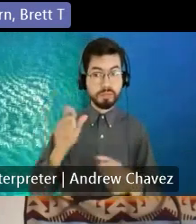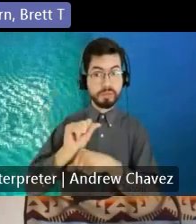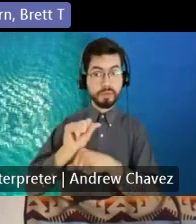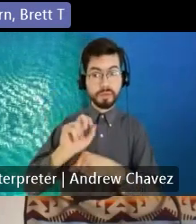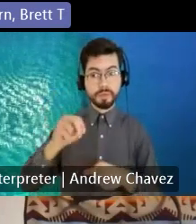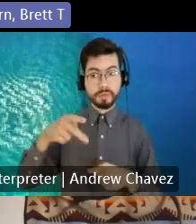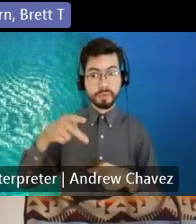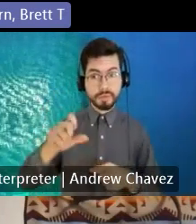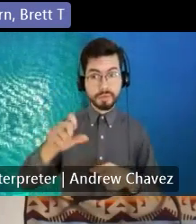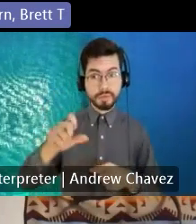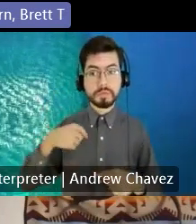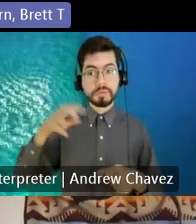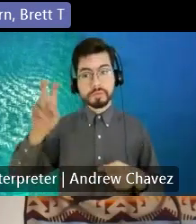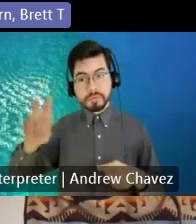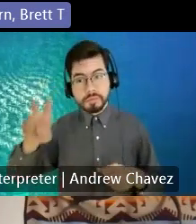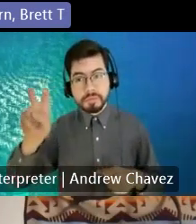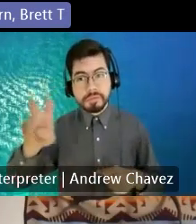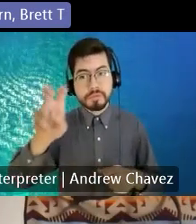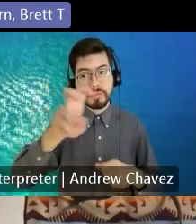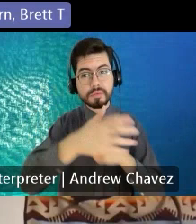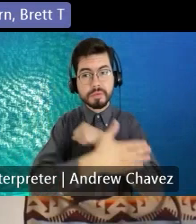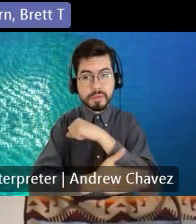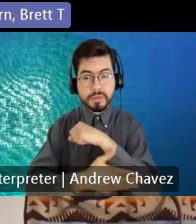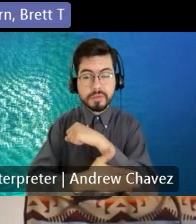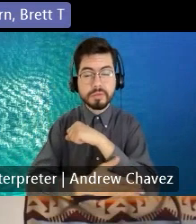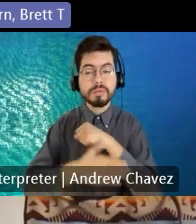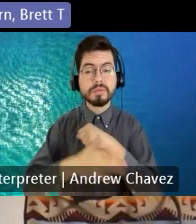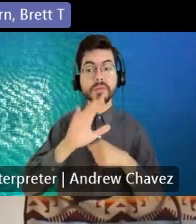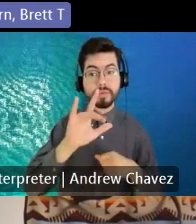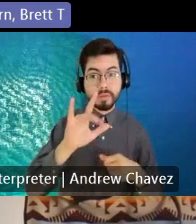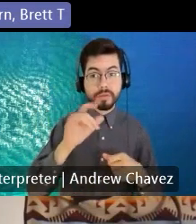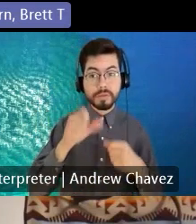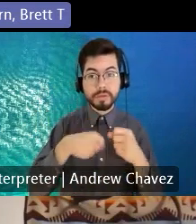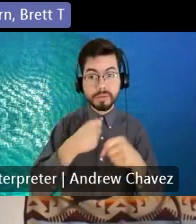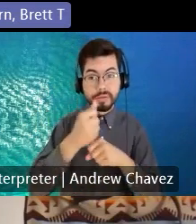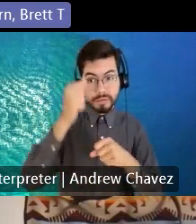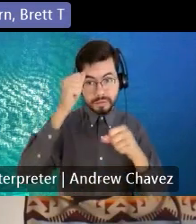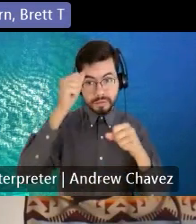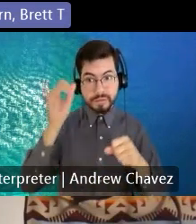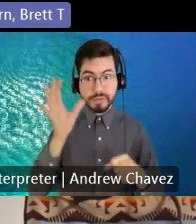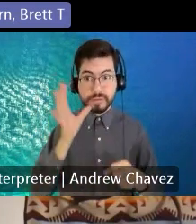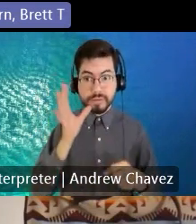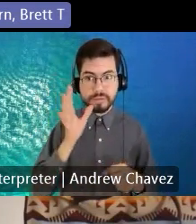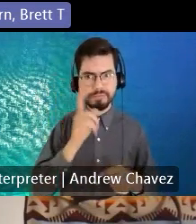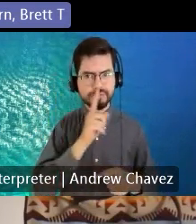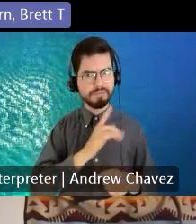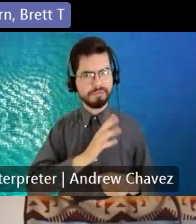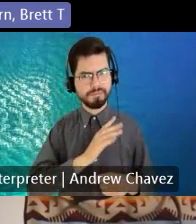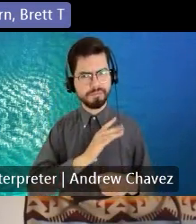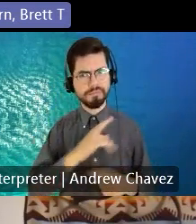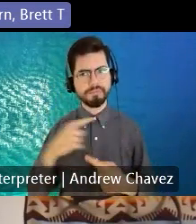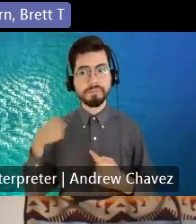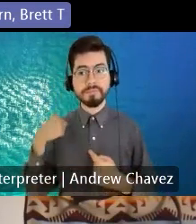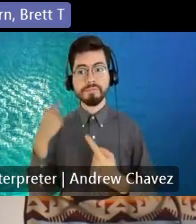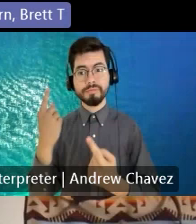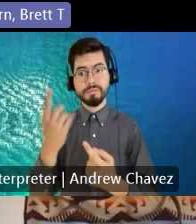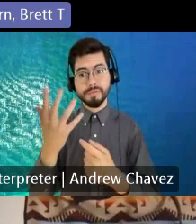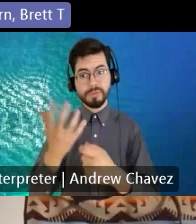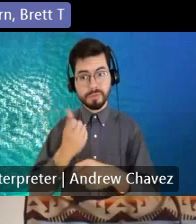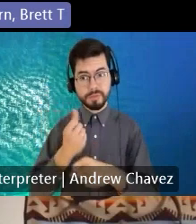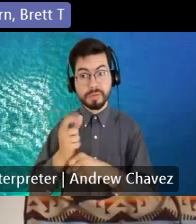all around the country, 25 years in Alaska, which was pretty cool. And then just the last 5 years or so back in the